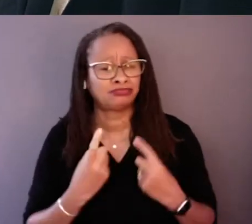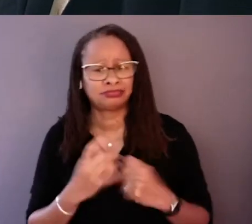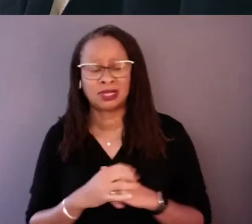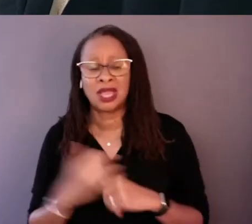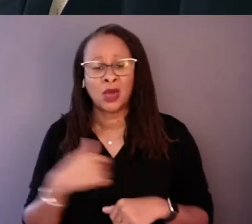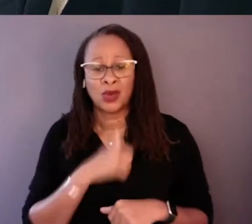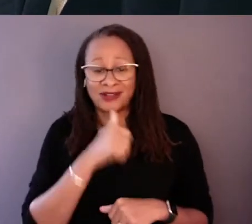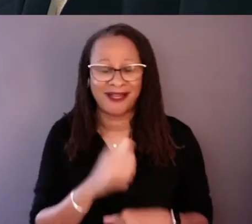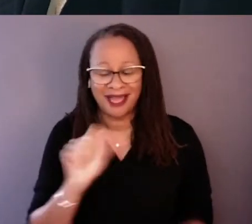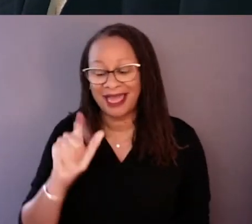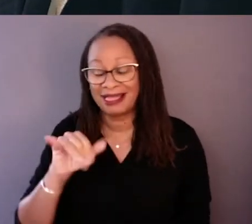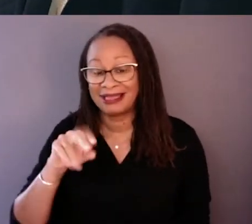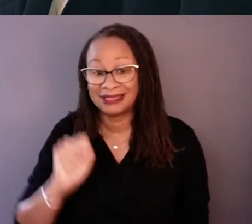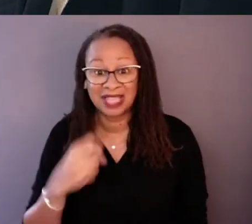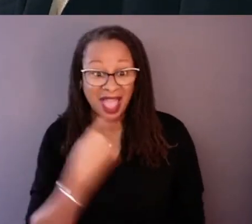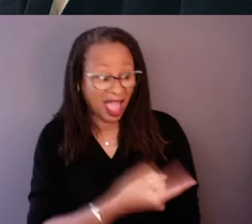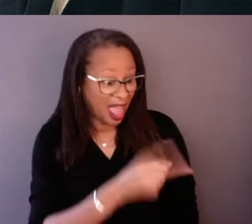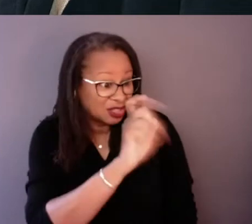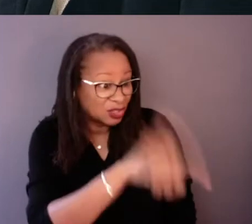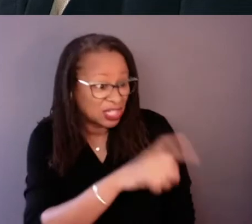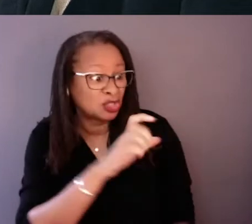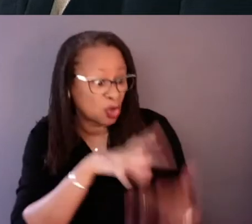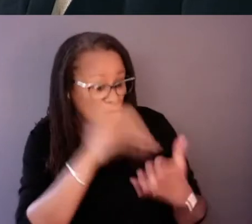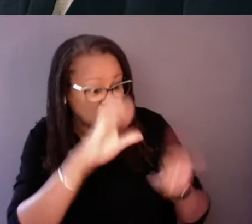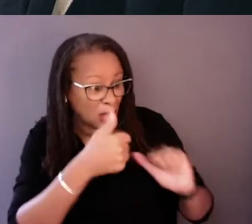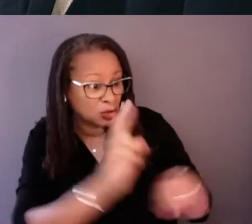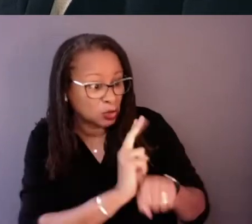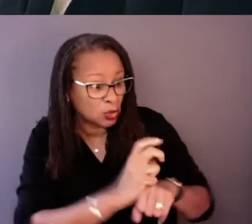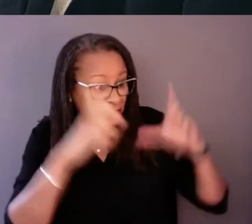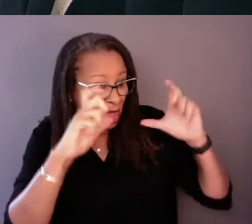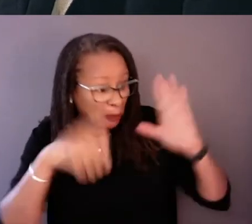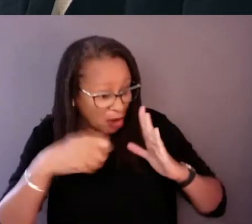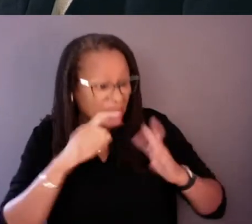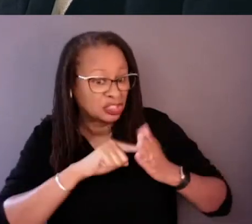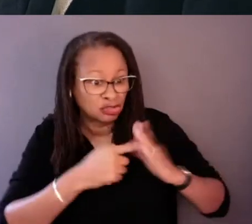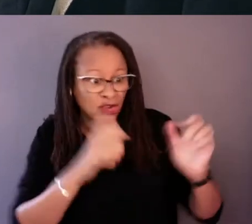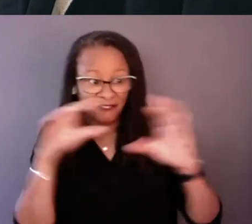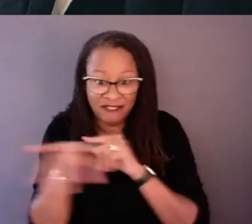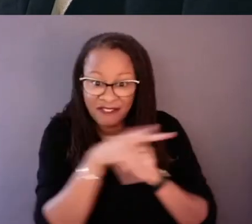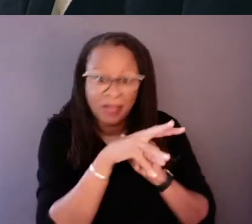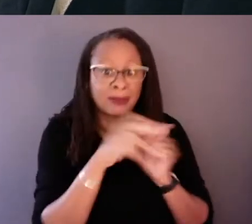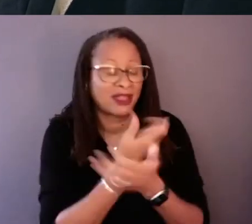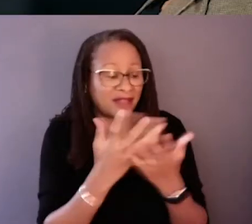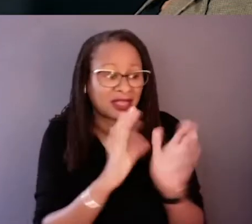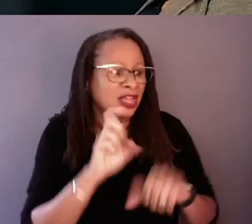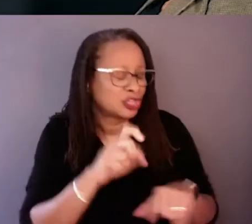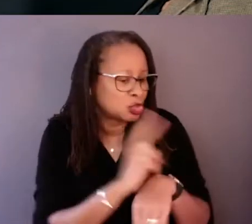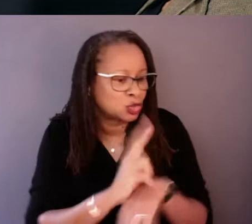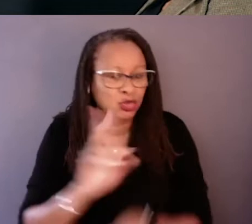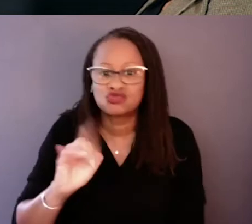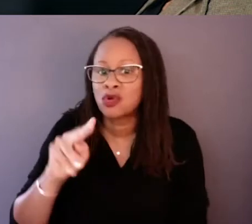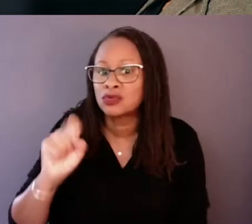aliens going there and telling them, hey, you need to learn how to use the camera. You need to start shooting everything. You need to take photos and use the drones.